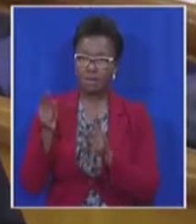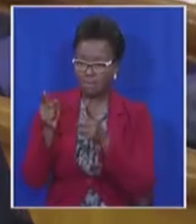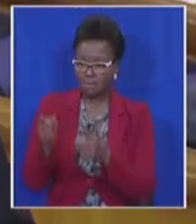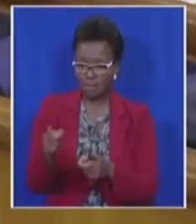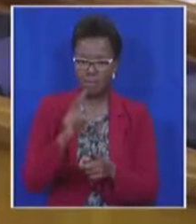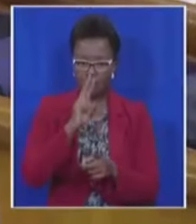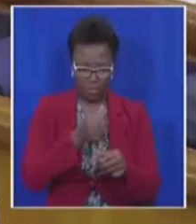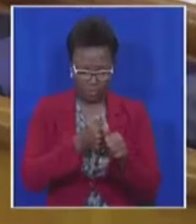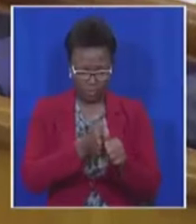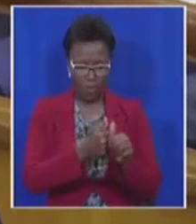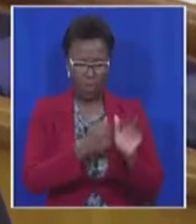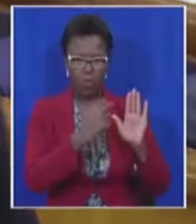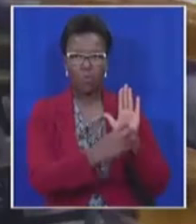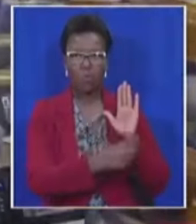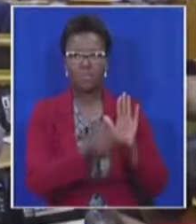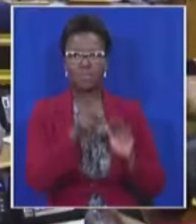oblige. Yes.